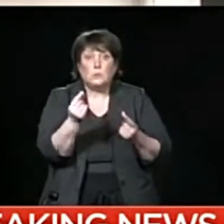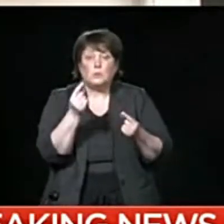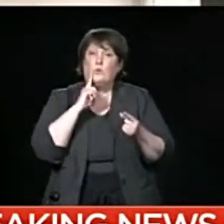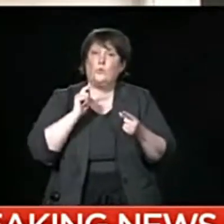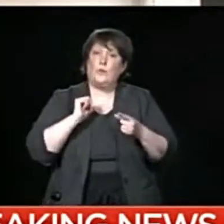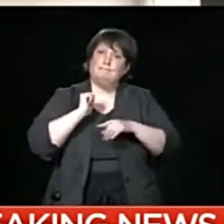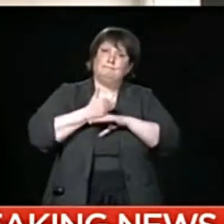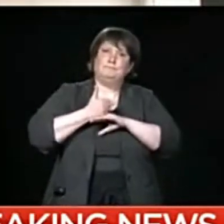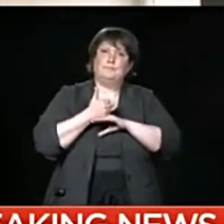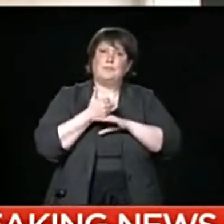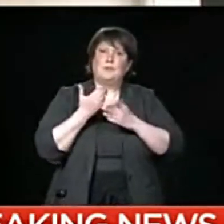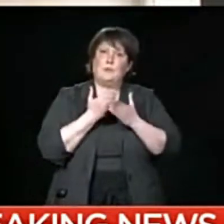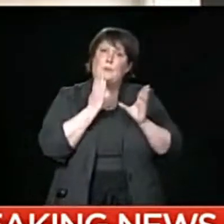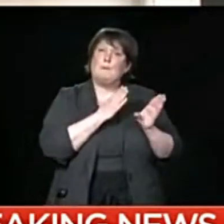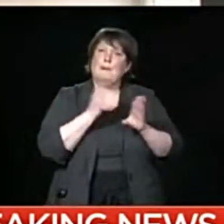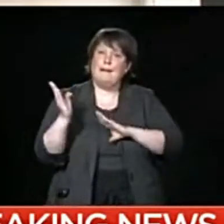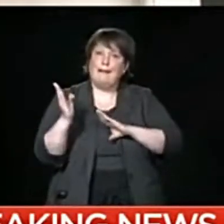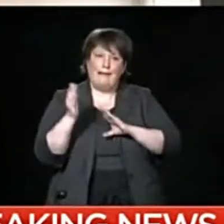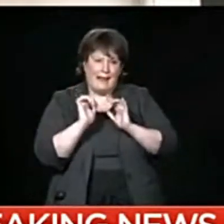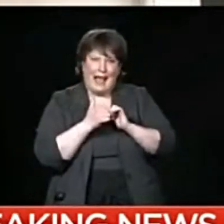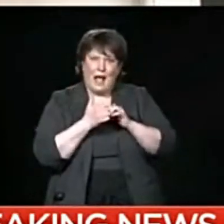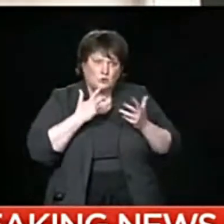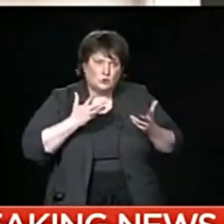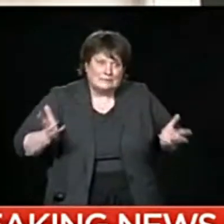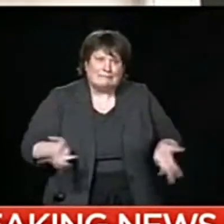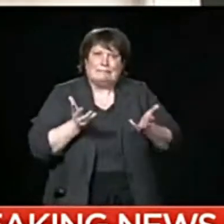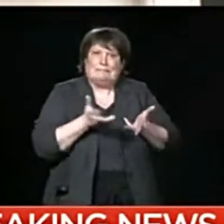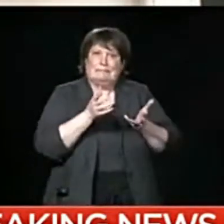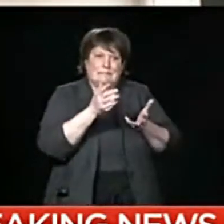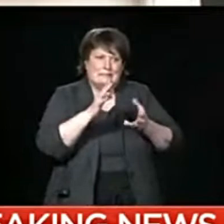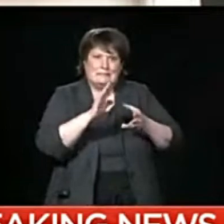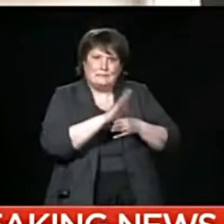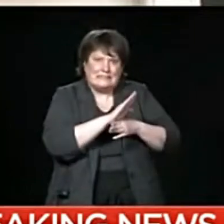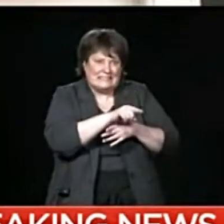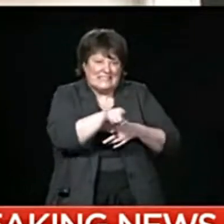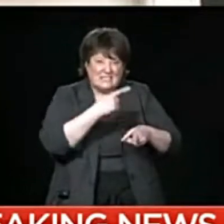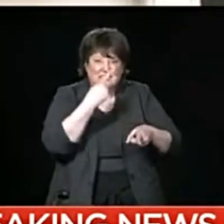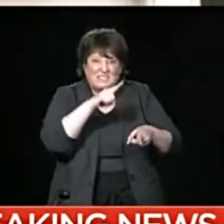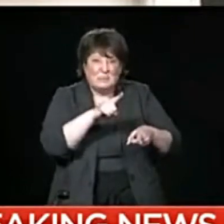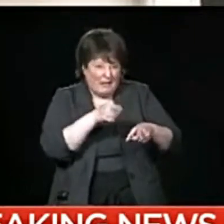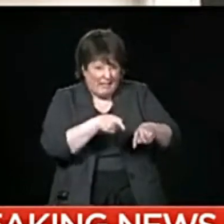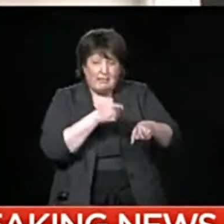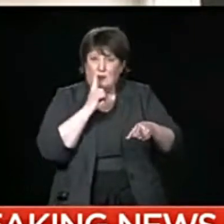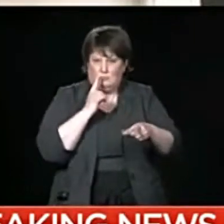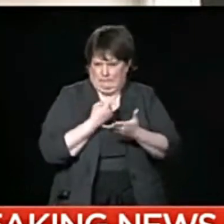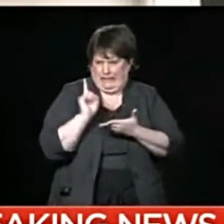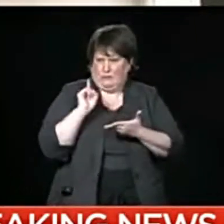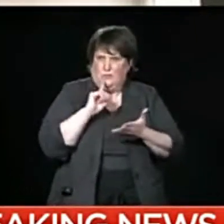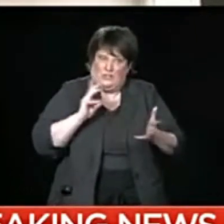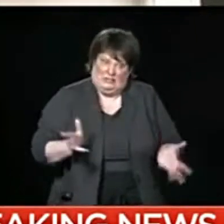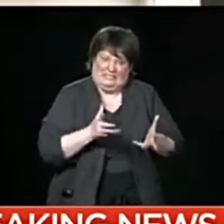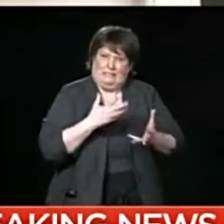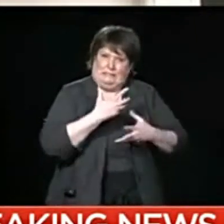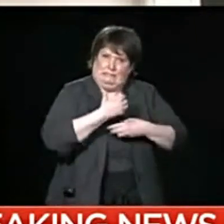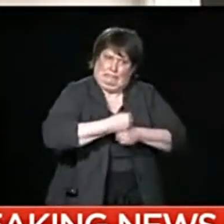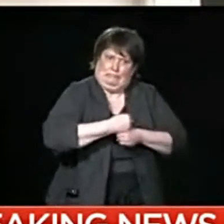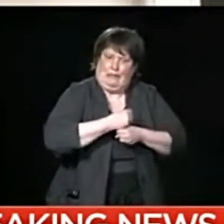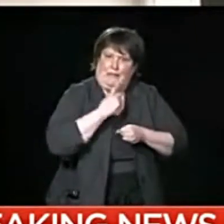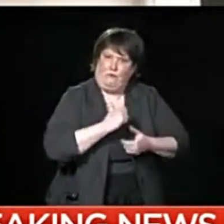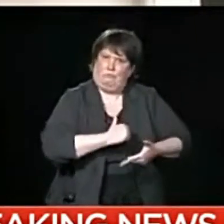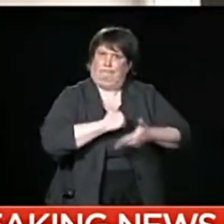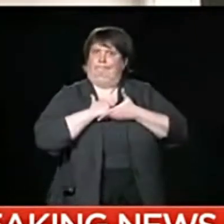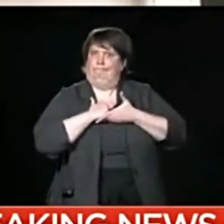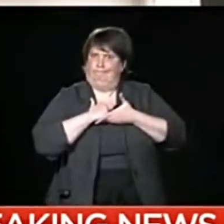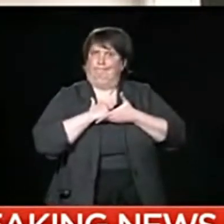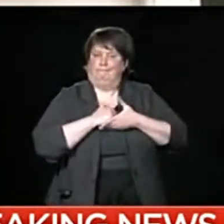launched Canada's plan to mobilize industry to fight COVID-19 a little over a week ago. In the time since,